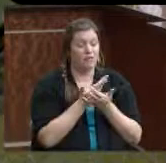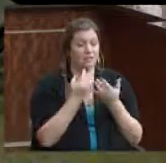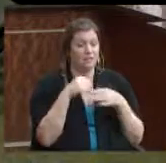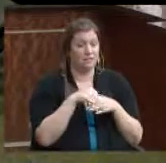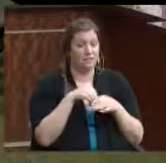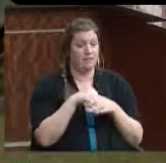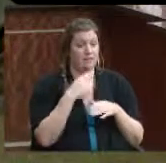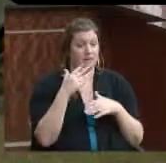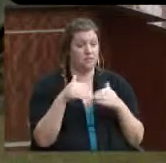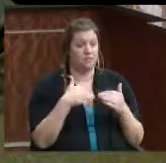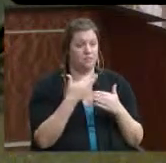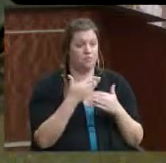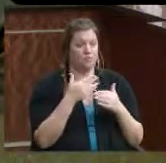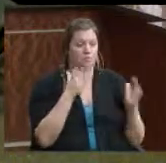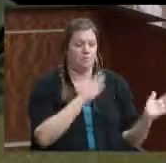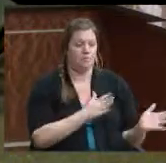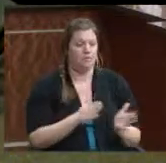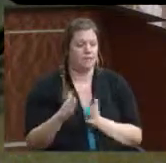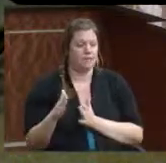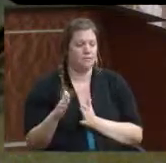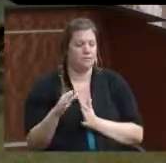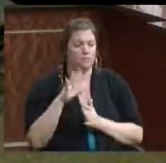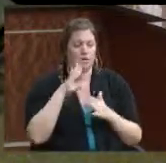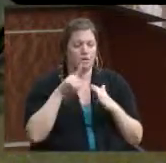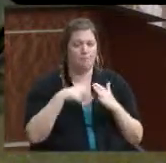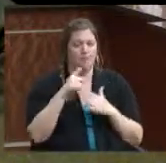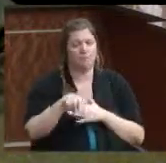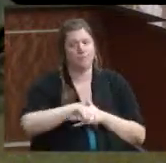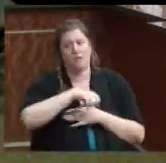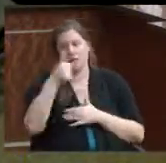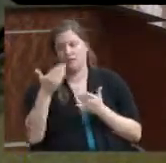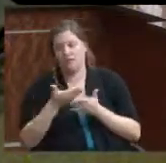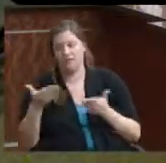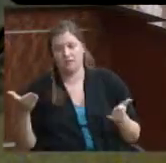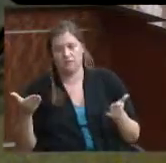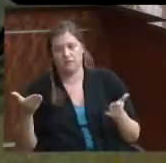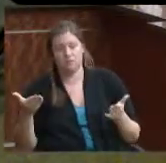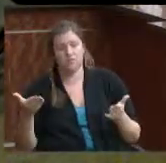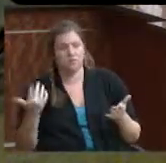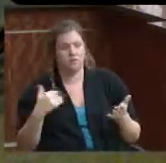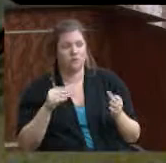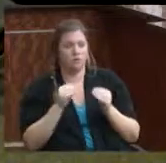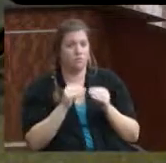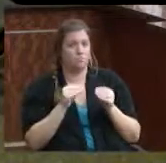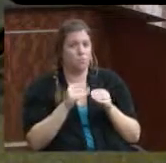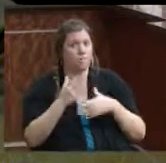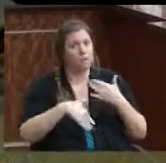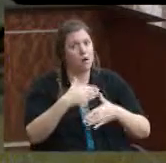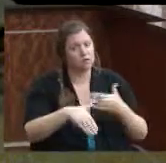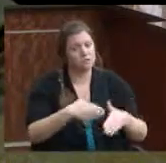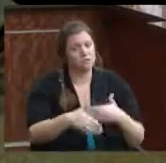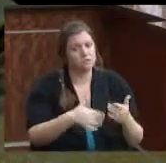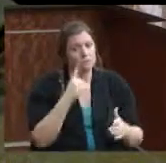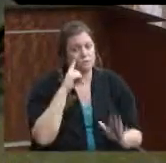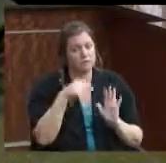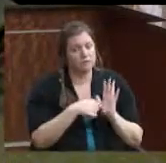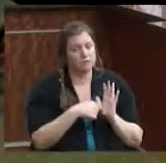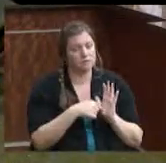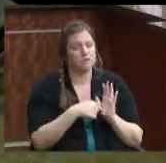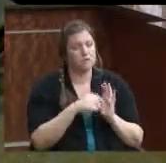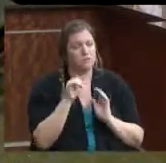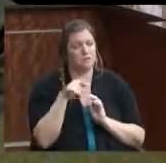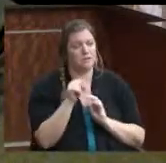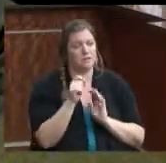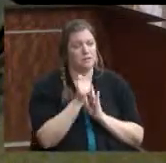still has to go before the Planning Commission when we talk about all these other things that have been brought up tonight. So there's still a long way to go here. This is a